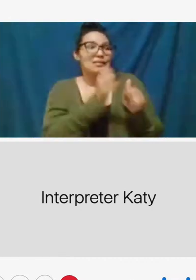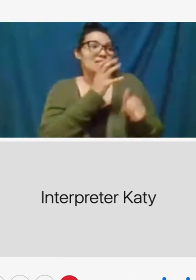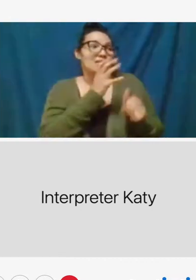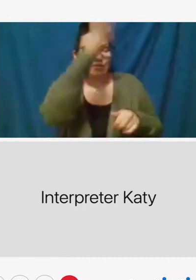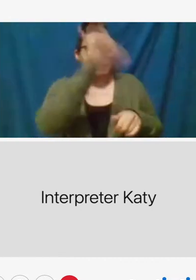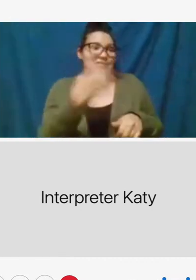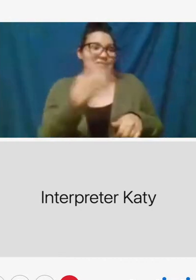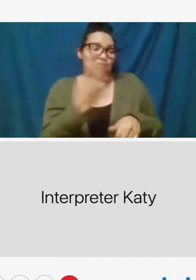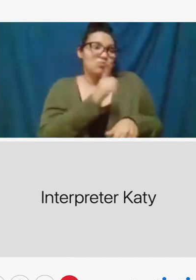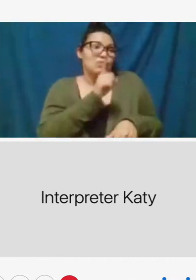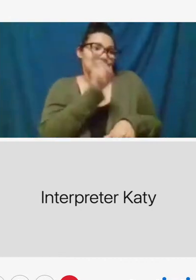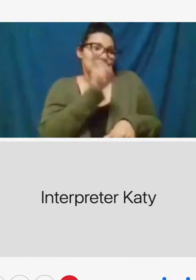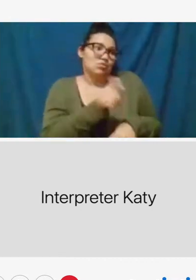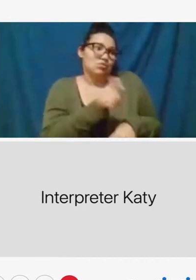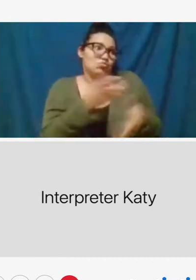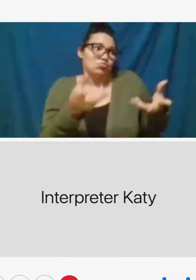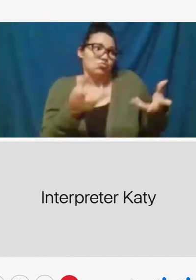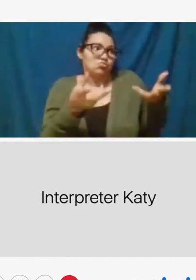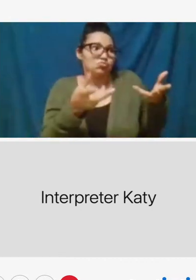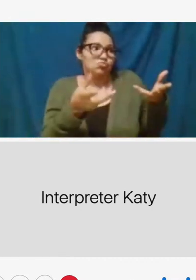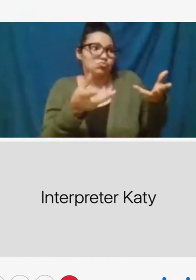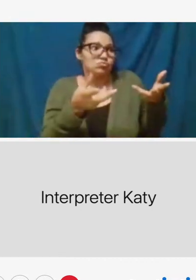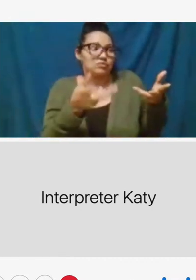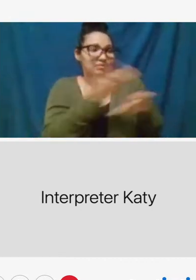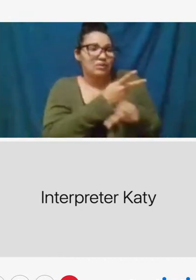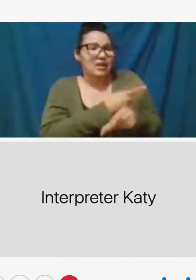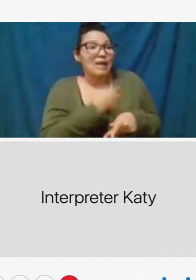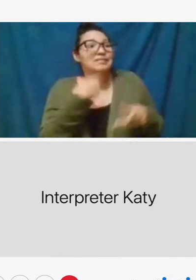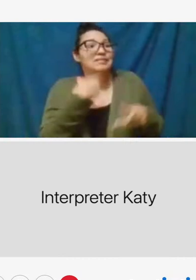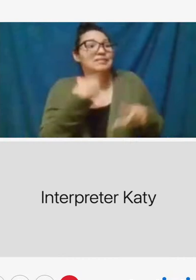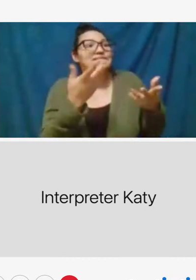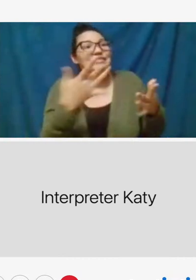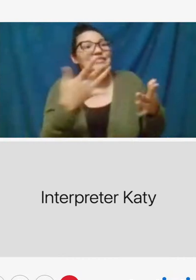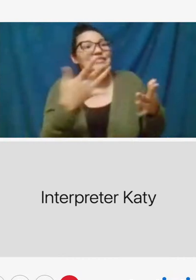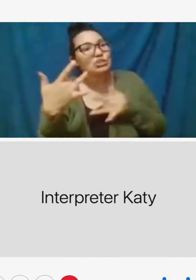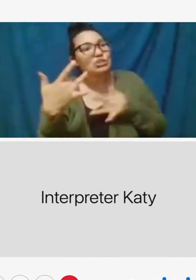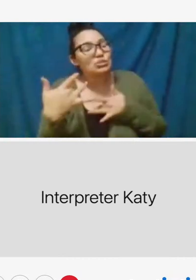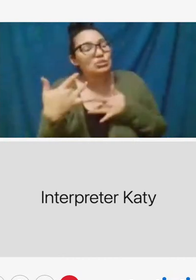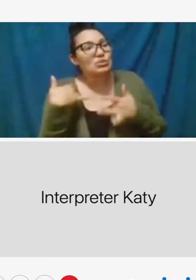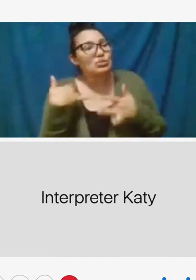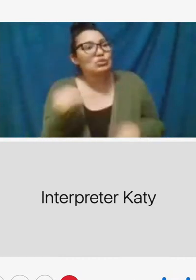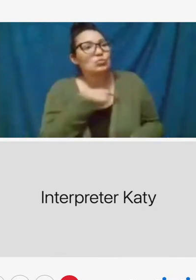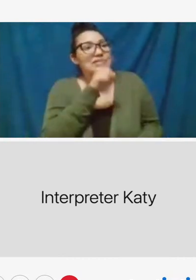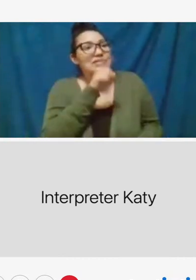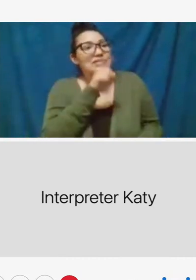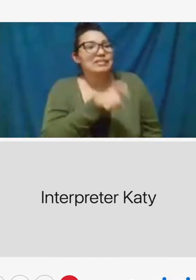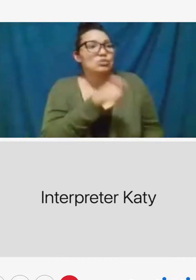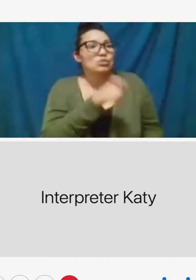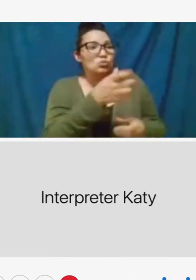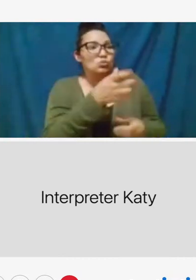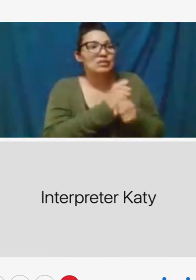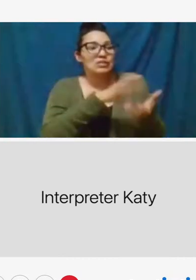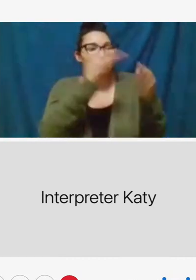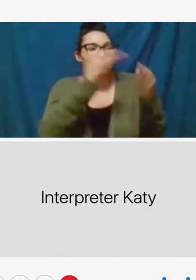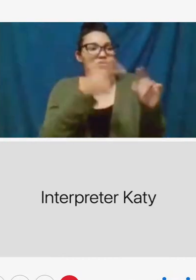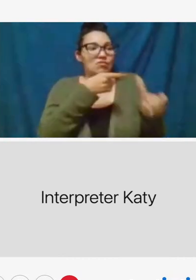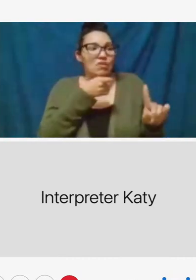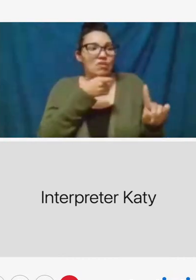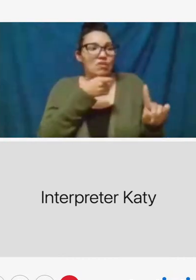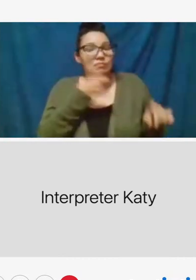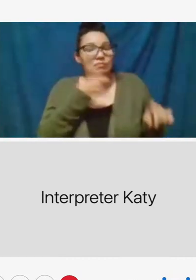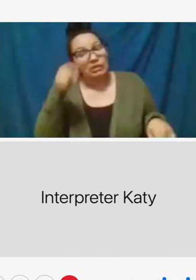too I'm just concerned because like uh we need to get students from you know